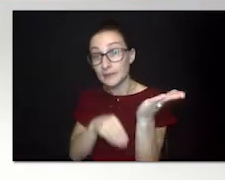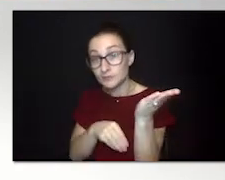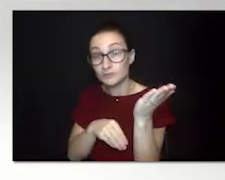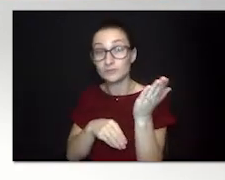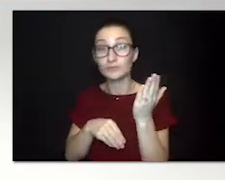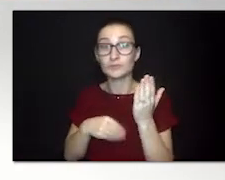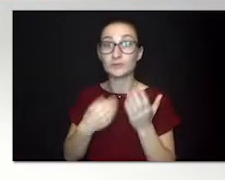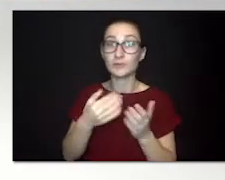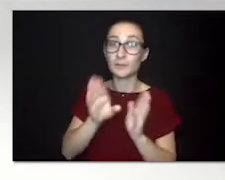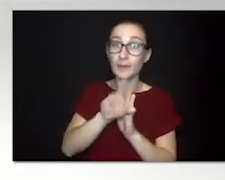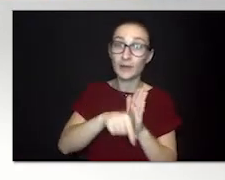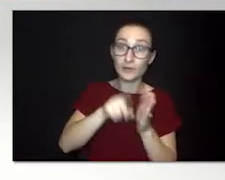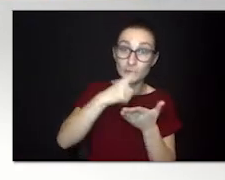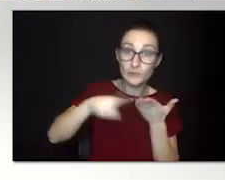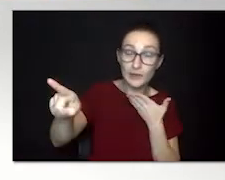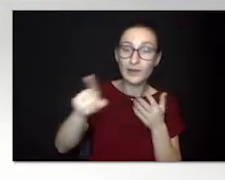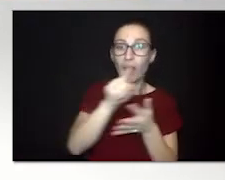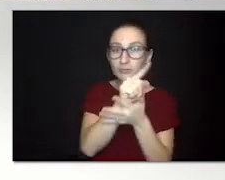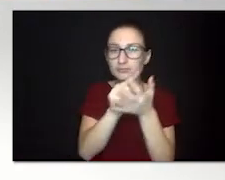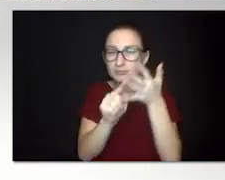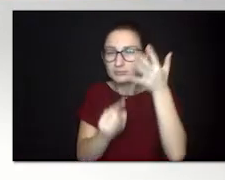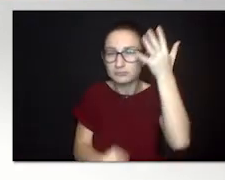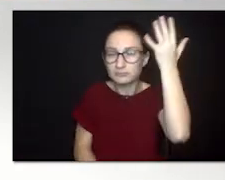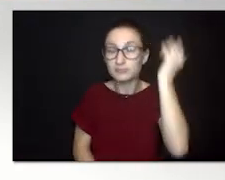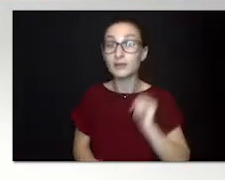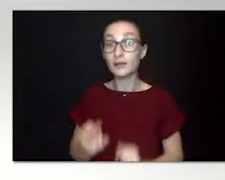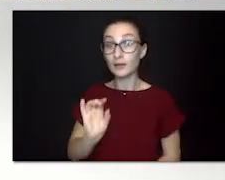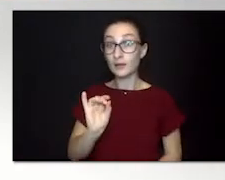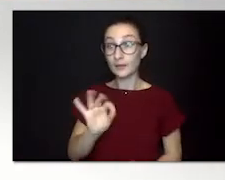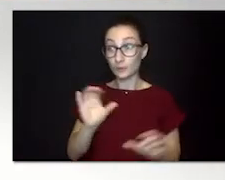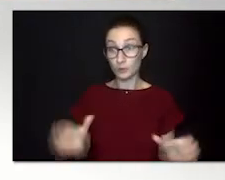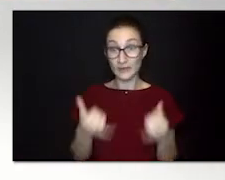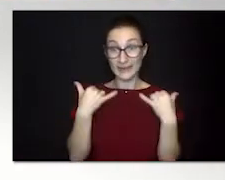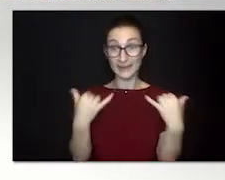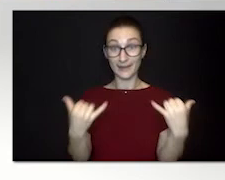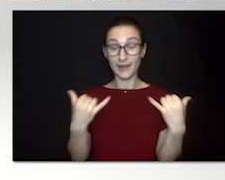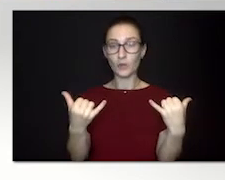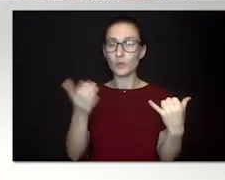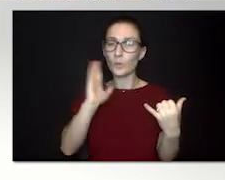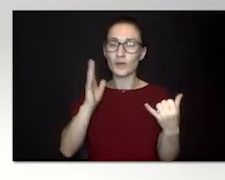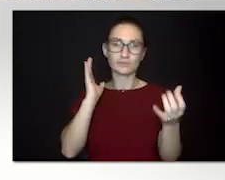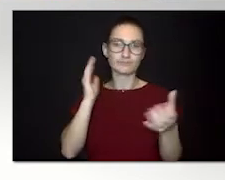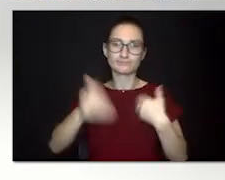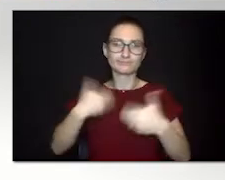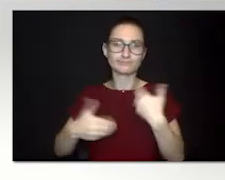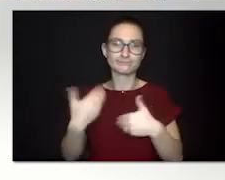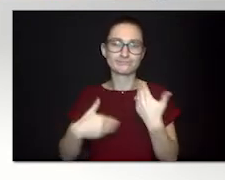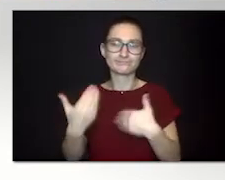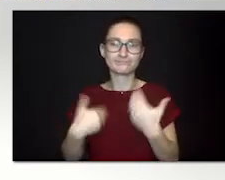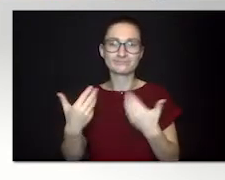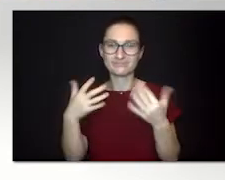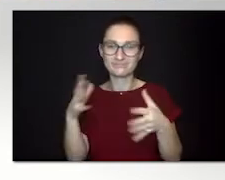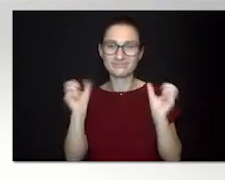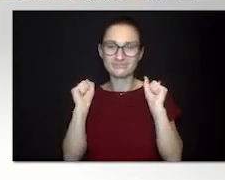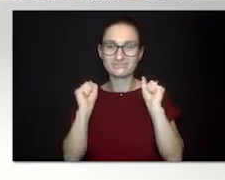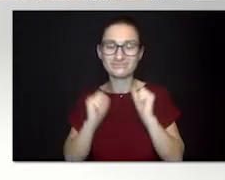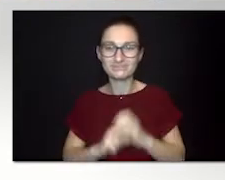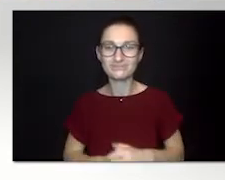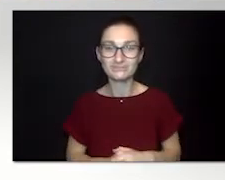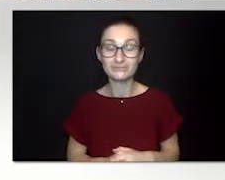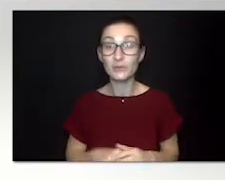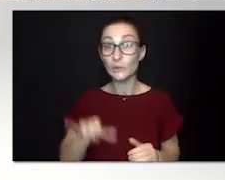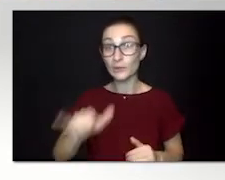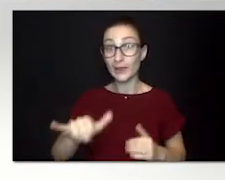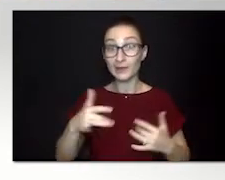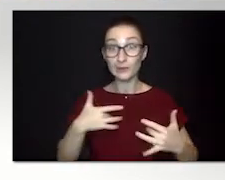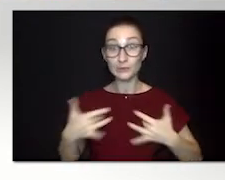guardian, do the application, do all the background checks, do everything. Whereas if you go through that process now, it's going to speed it up, because the concern is